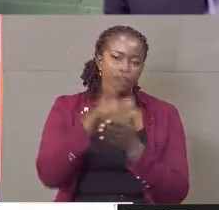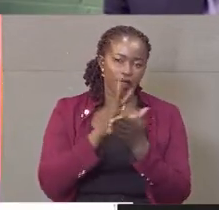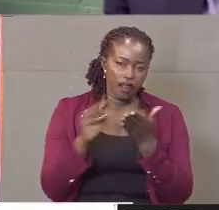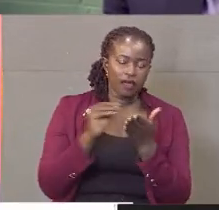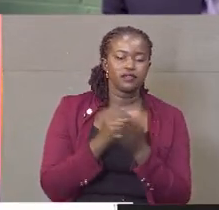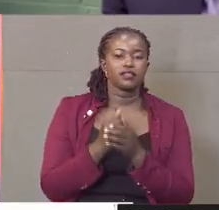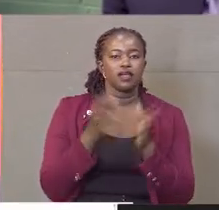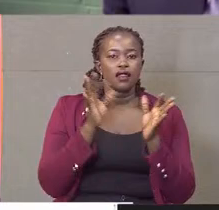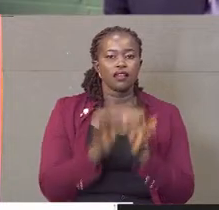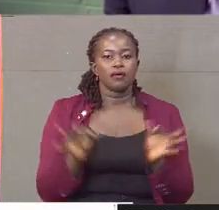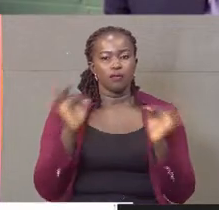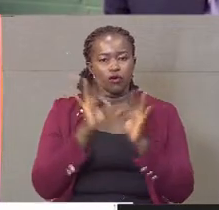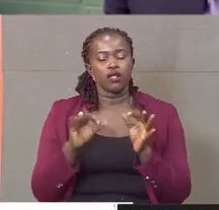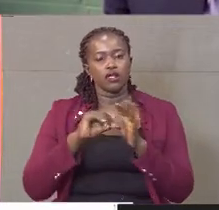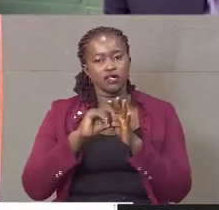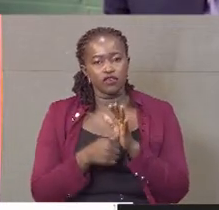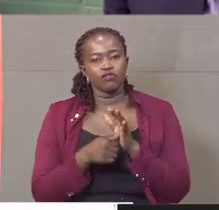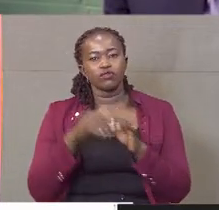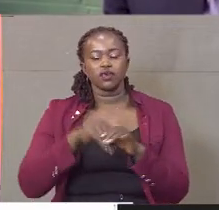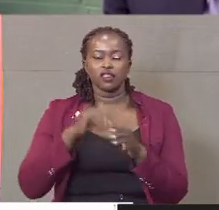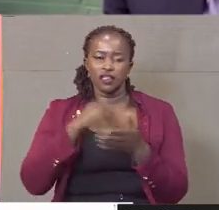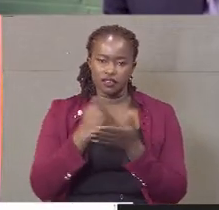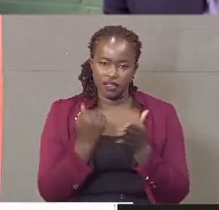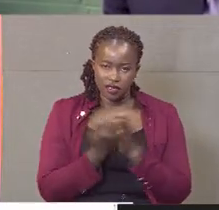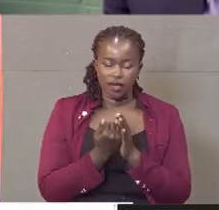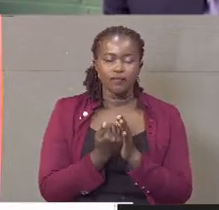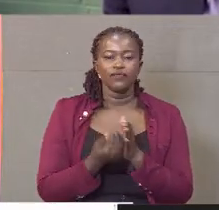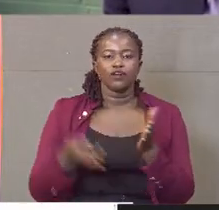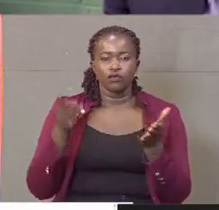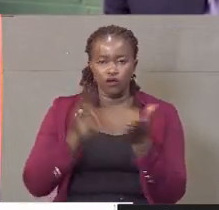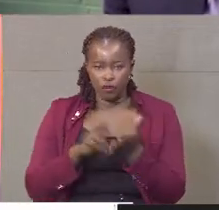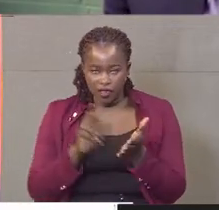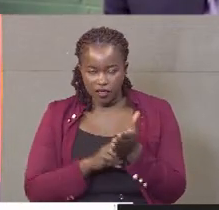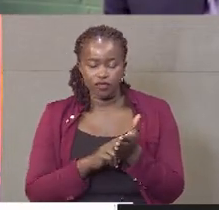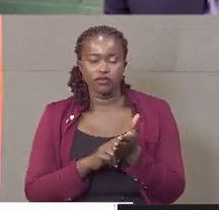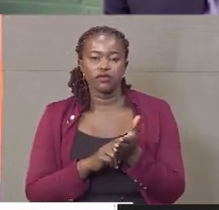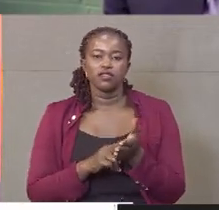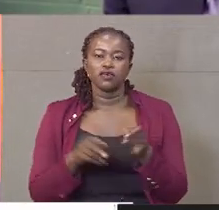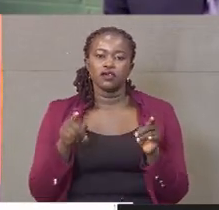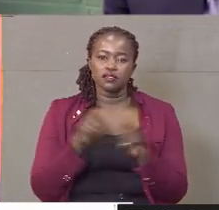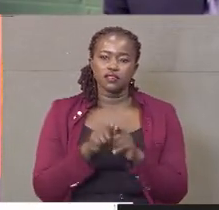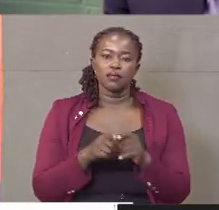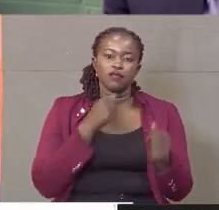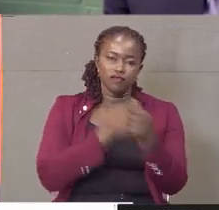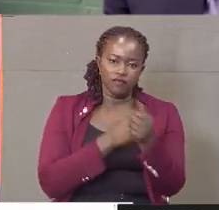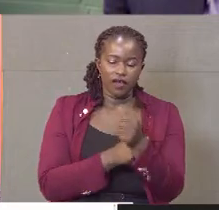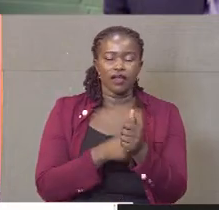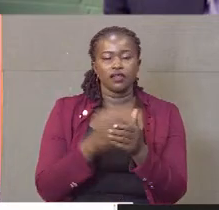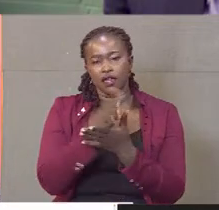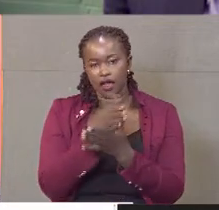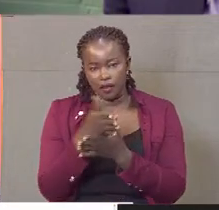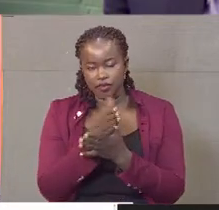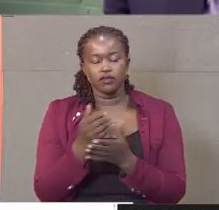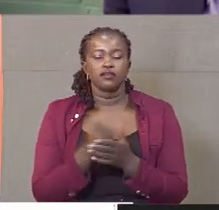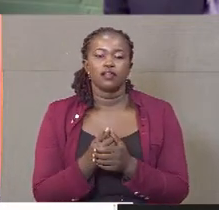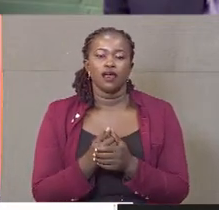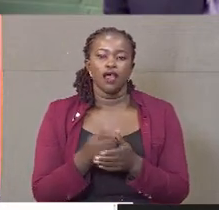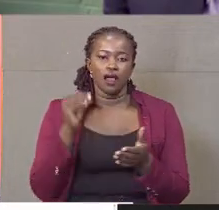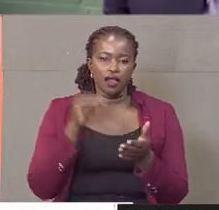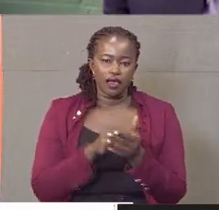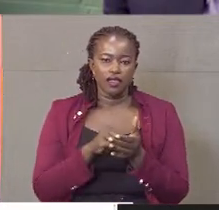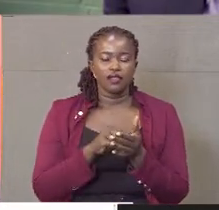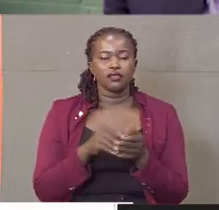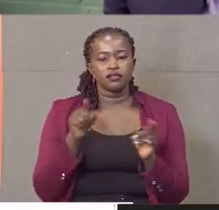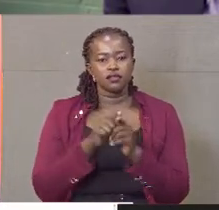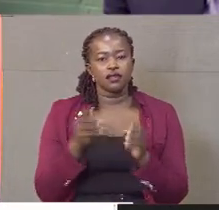the critical issues in the sector, recommendations, and the funding gaps. And again, it had